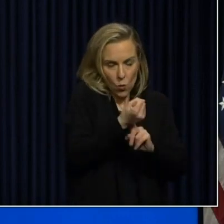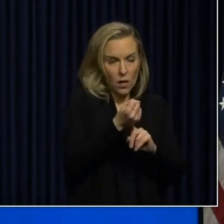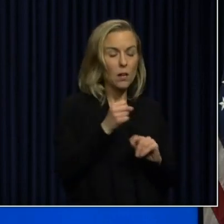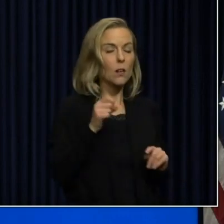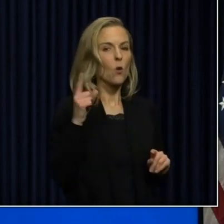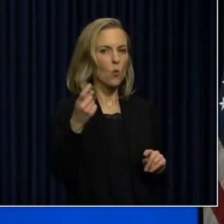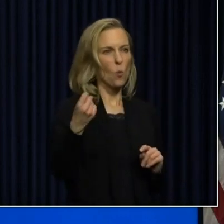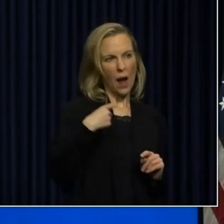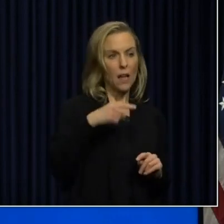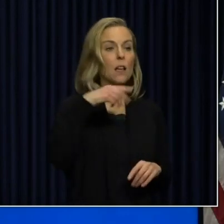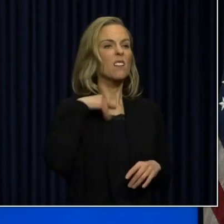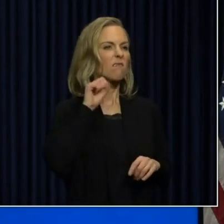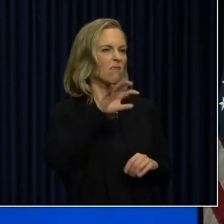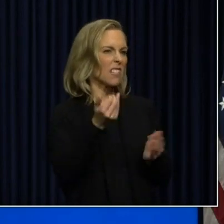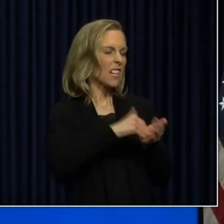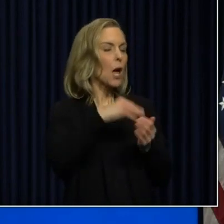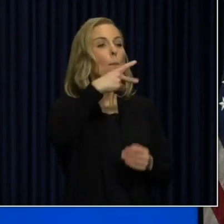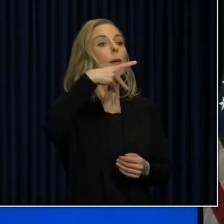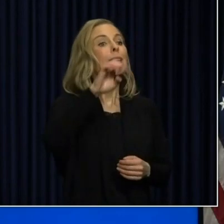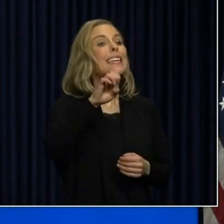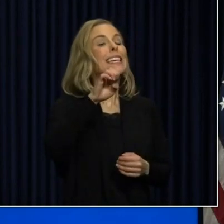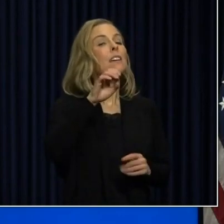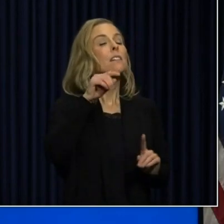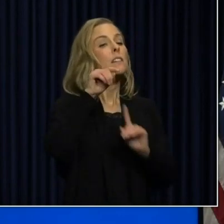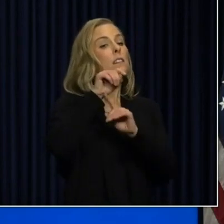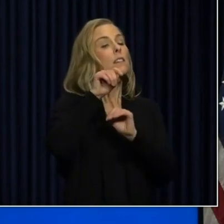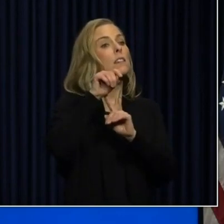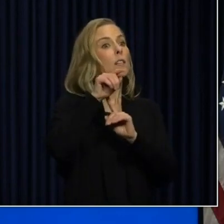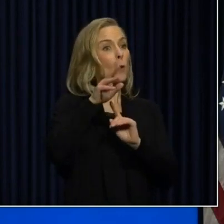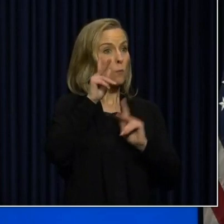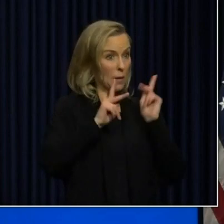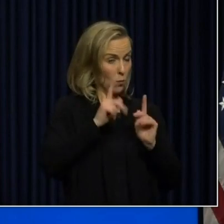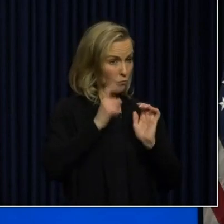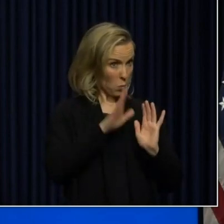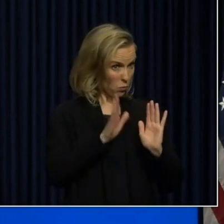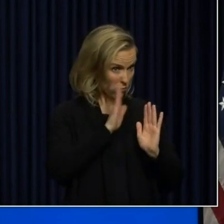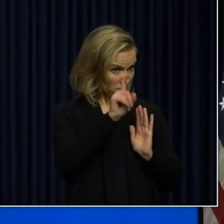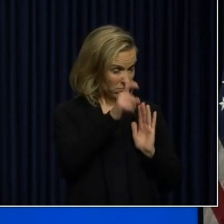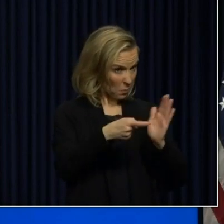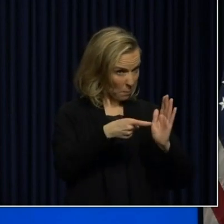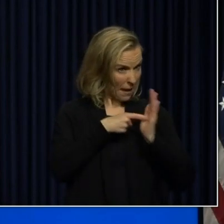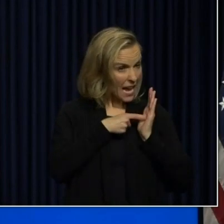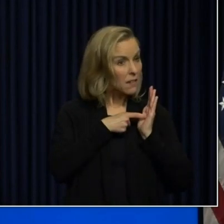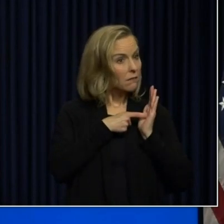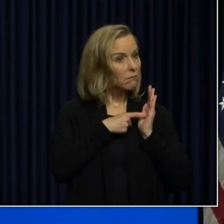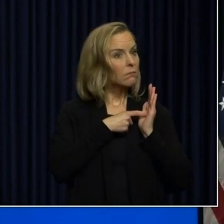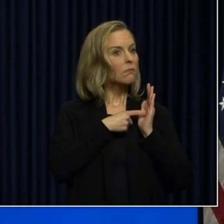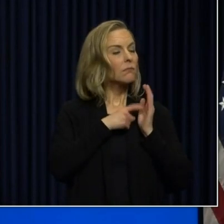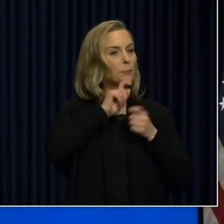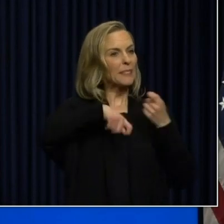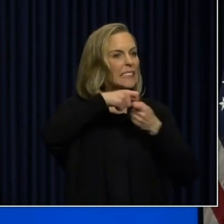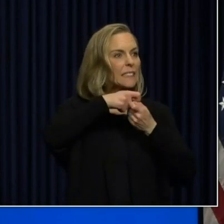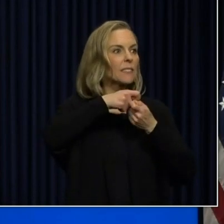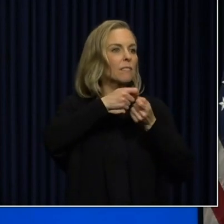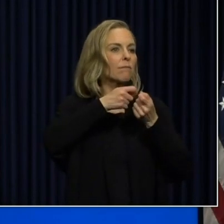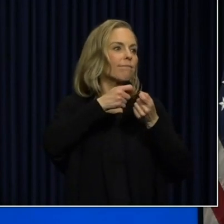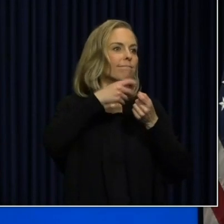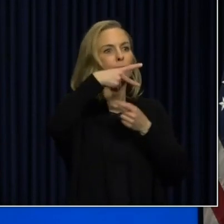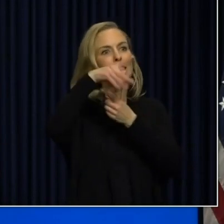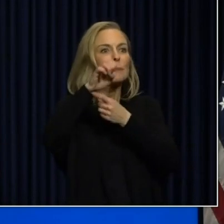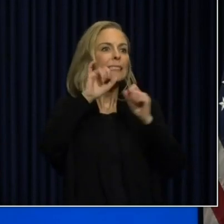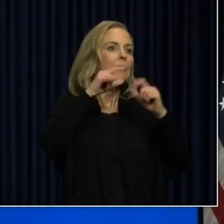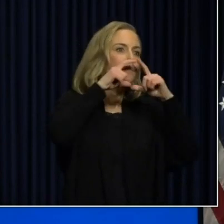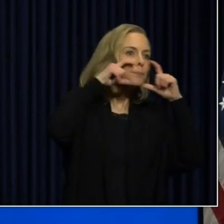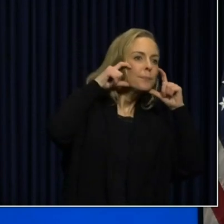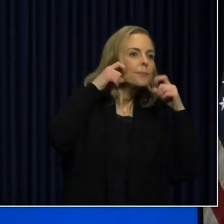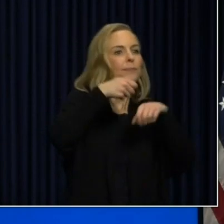with PPE, do we see a stage where people are mandated to wear certain things? Well, let's say right